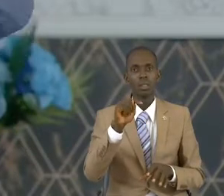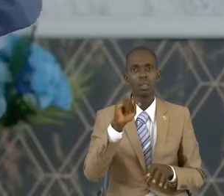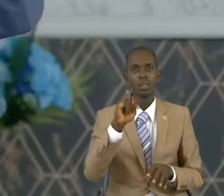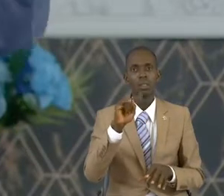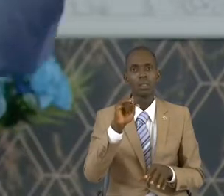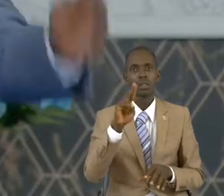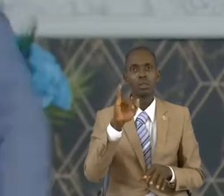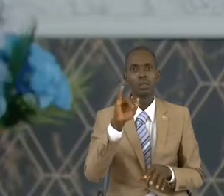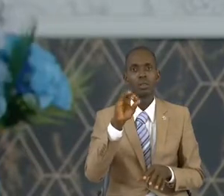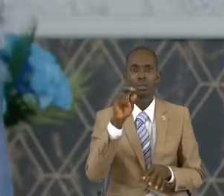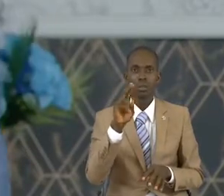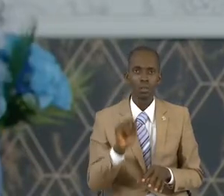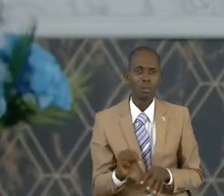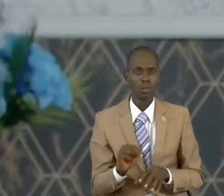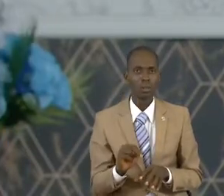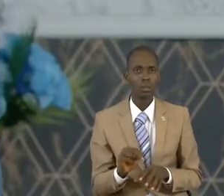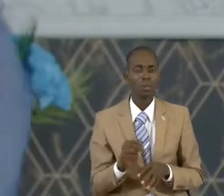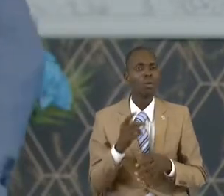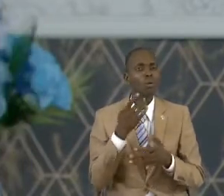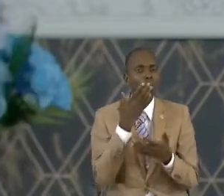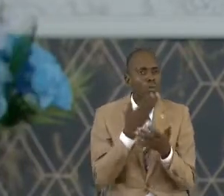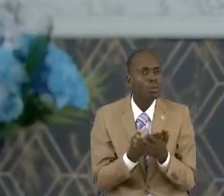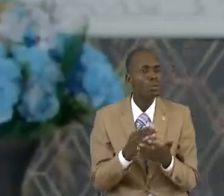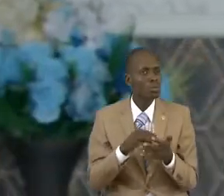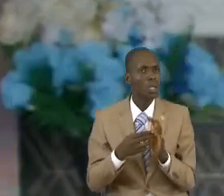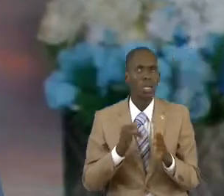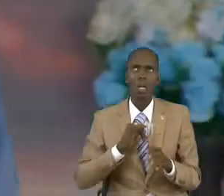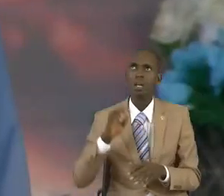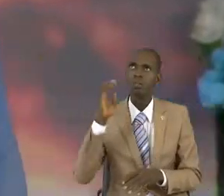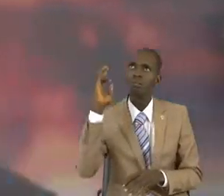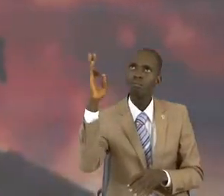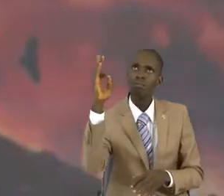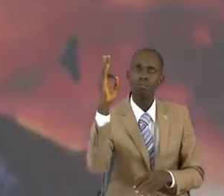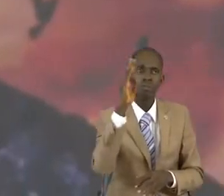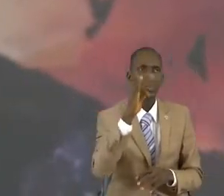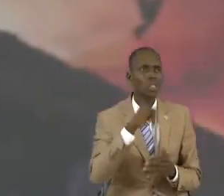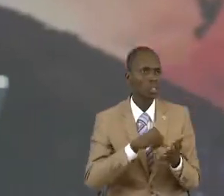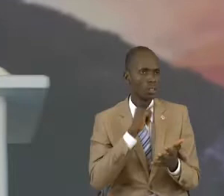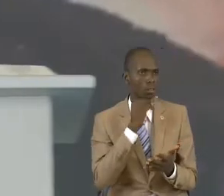I evangelize. What's the good?